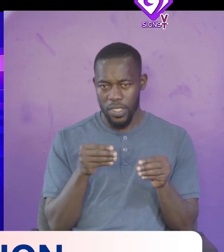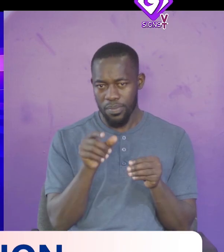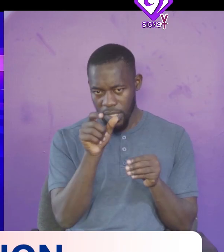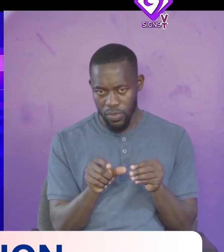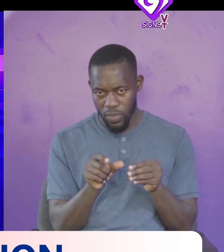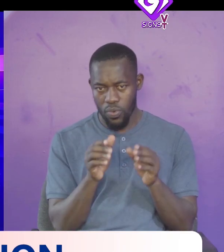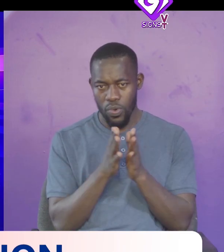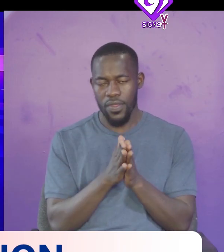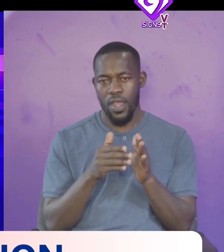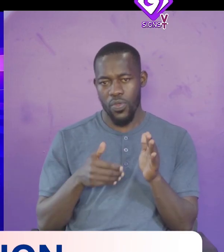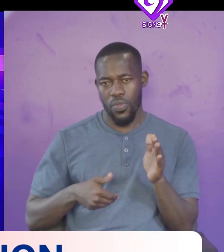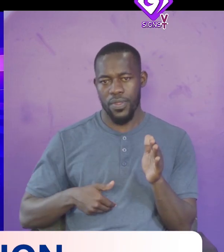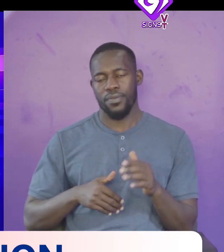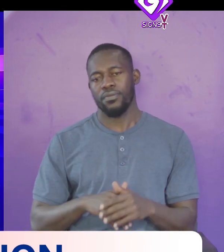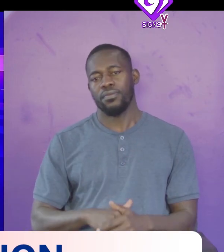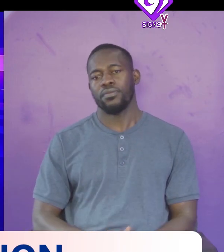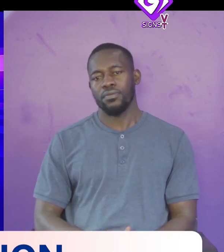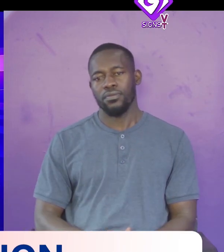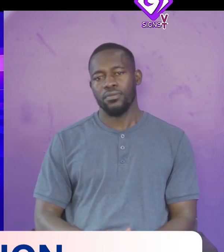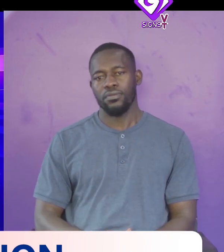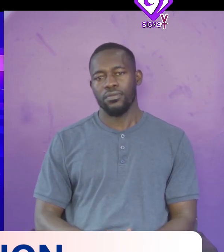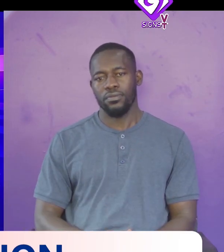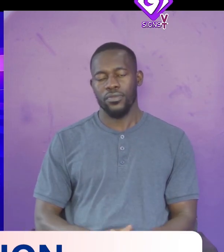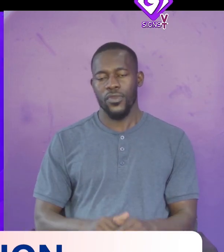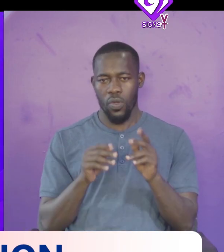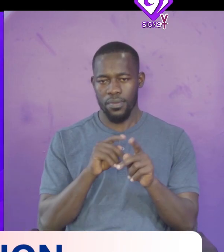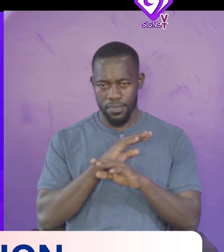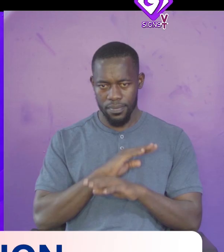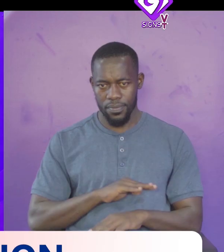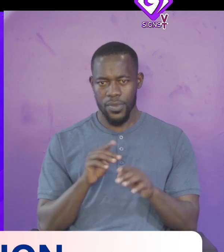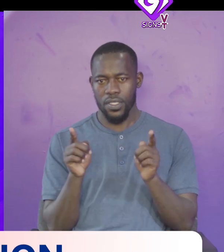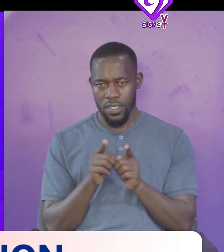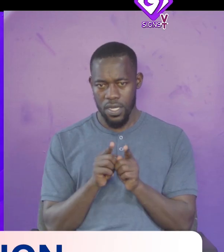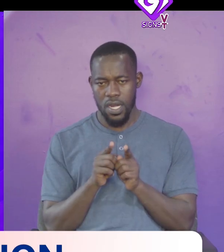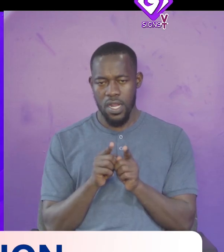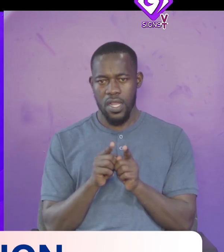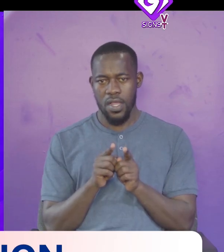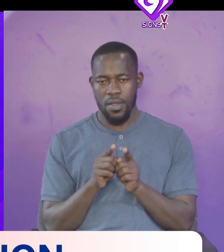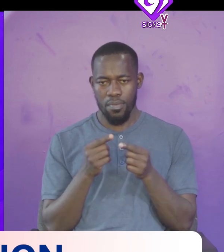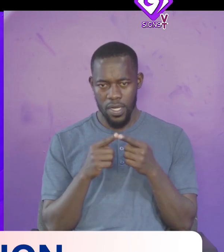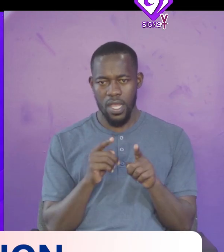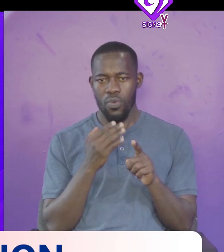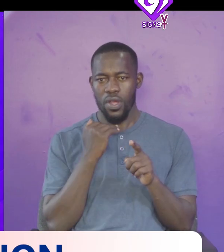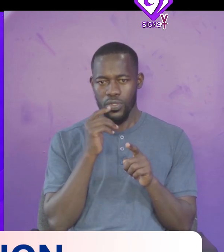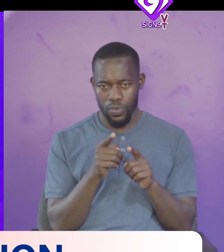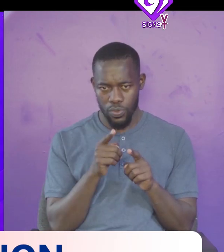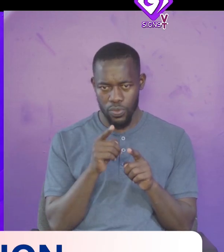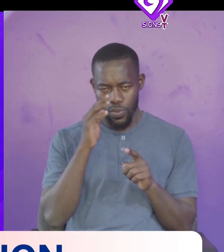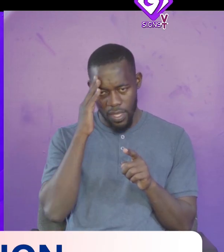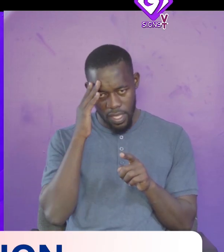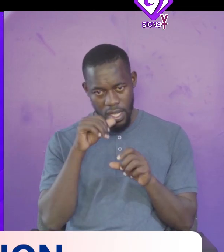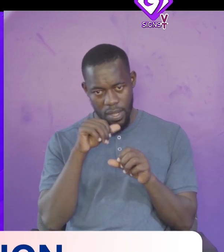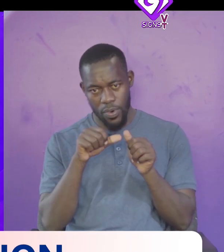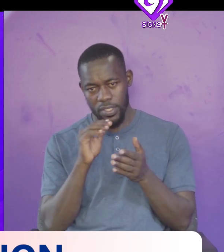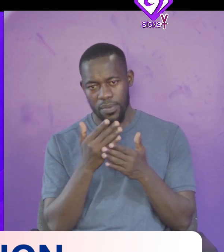ticket. Perfect. Now that you've said that, let's go for a break. But even as we go for a break, I want you to ponder about something.